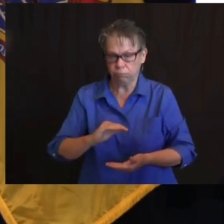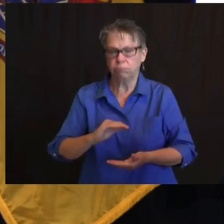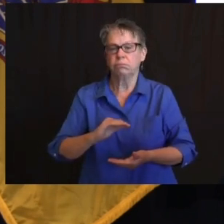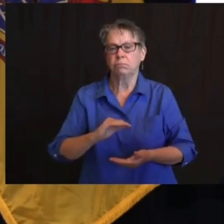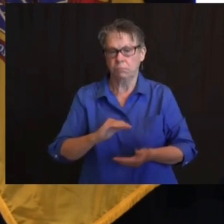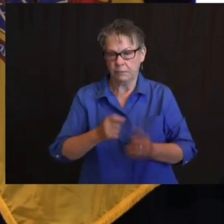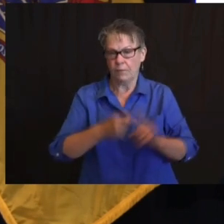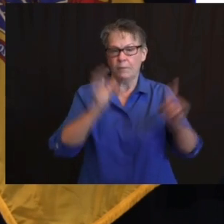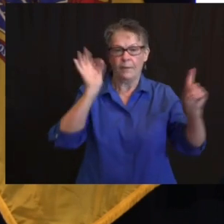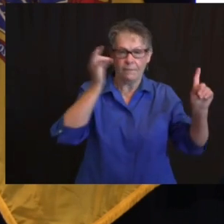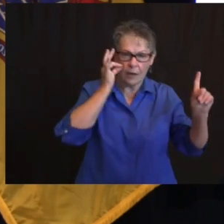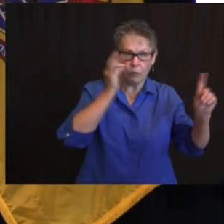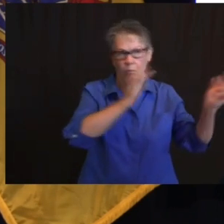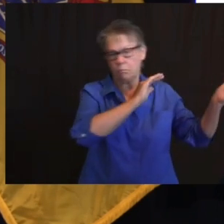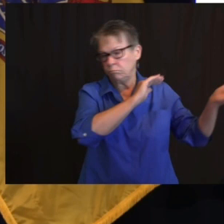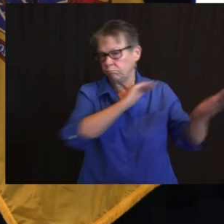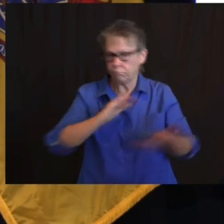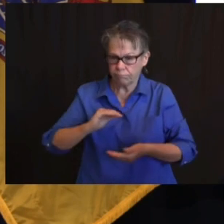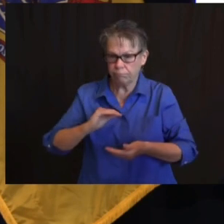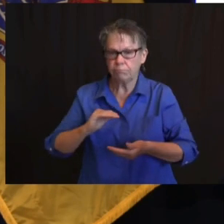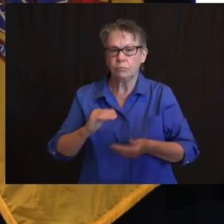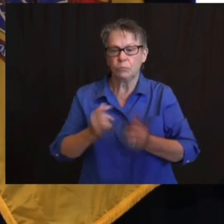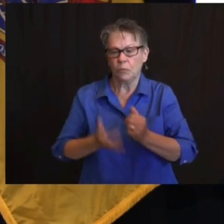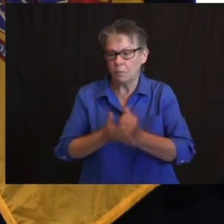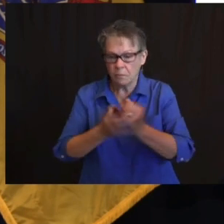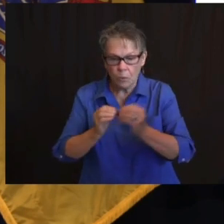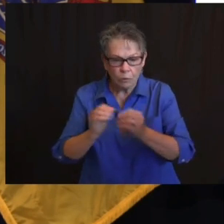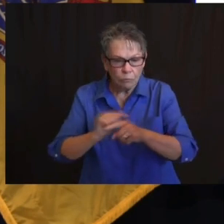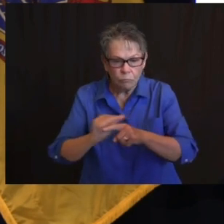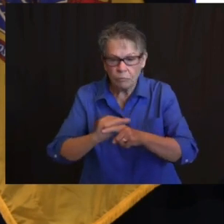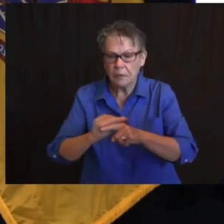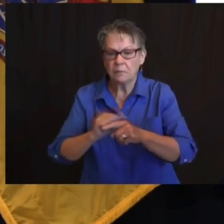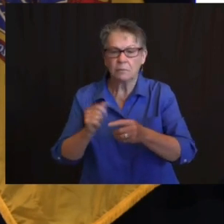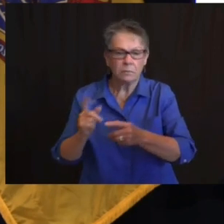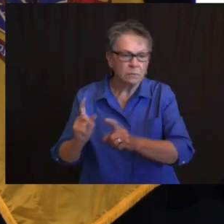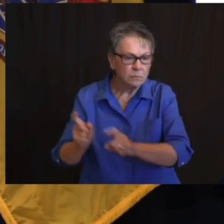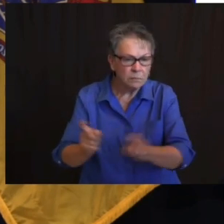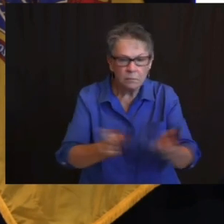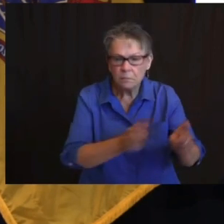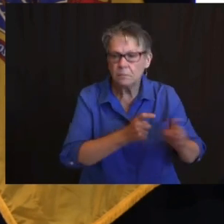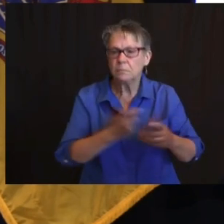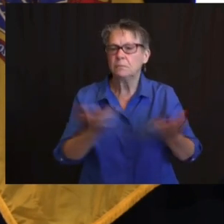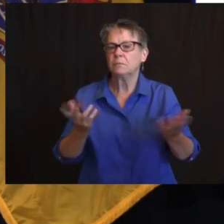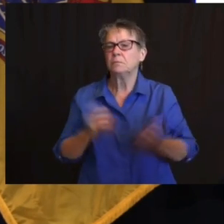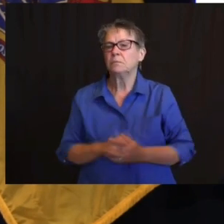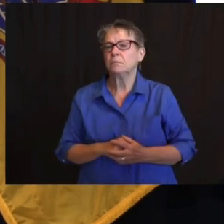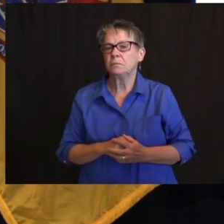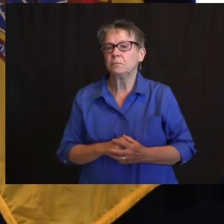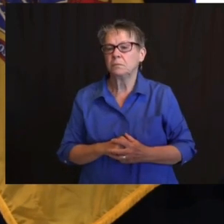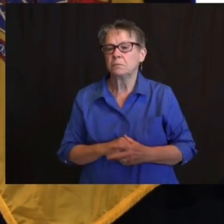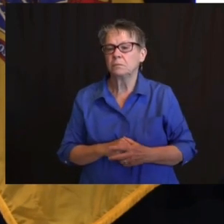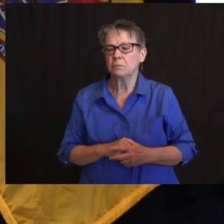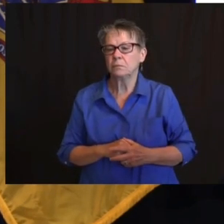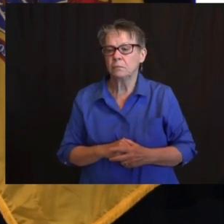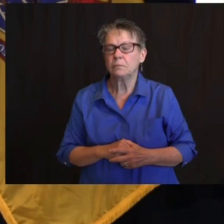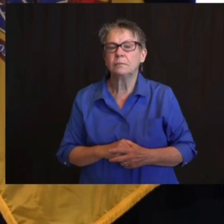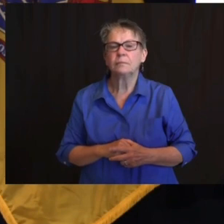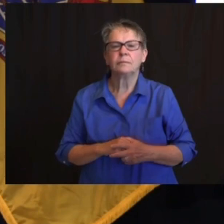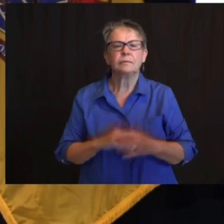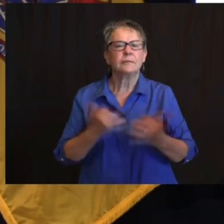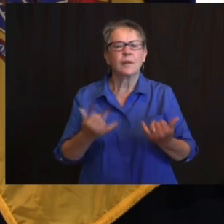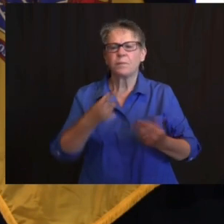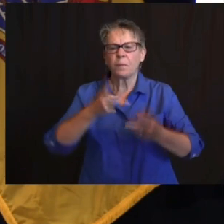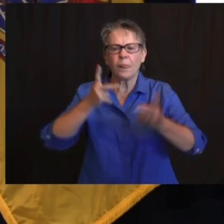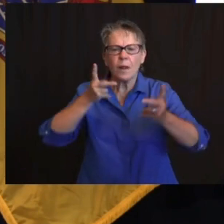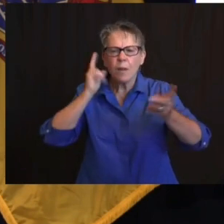and, both. Judy, barbershops, restaurants, stores, it's local health officials, it might be the DCA,